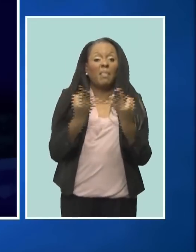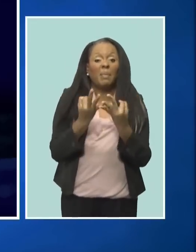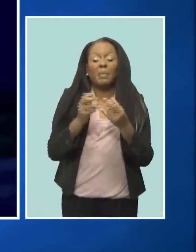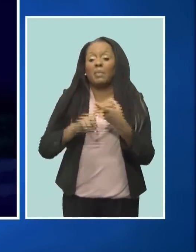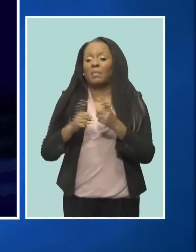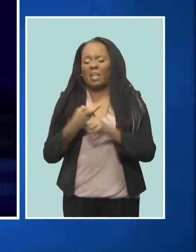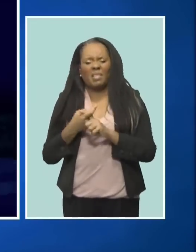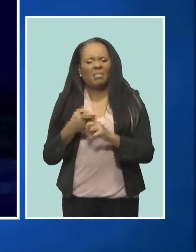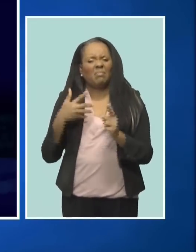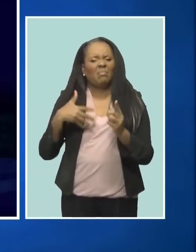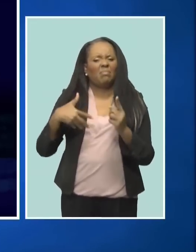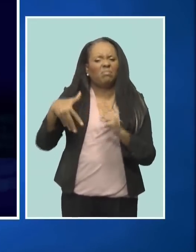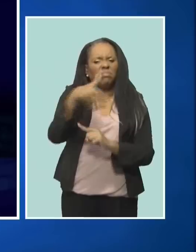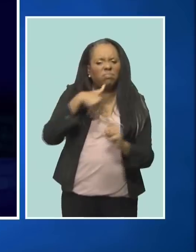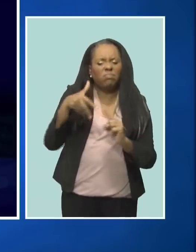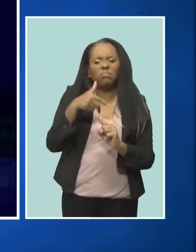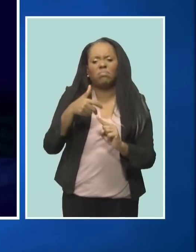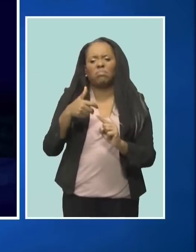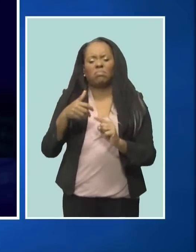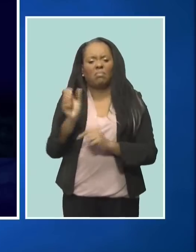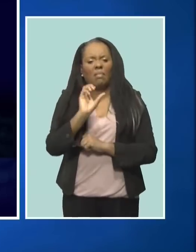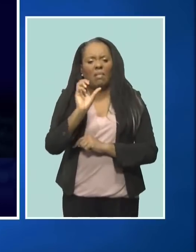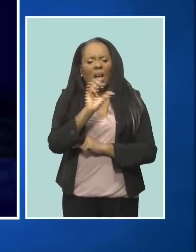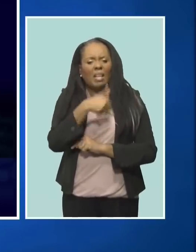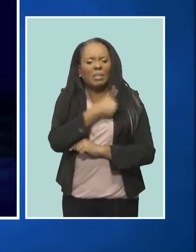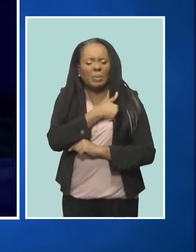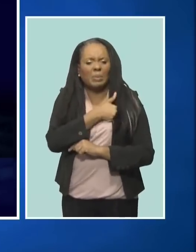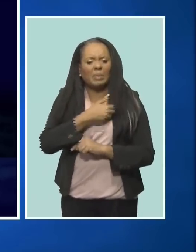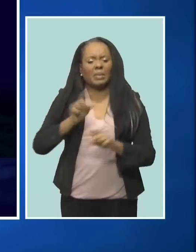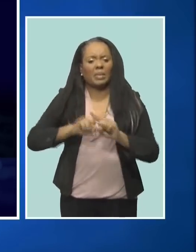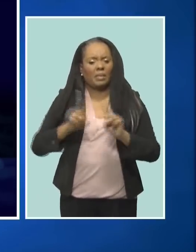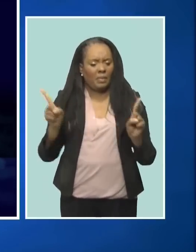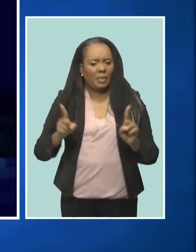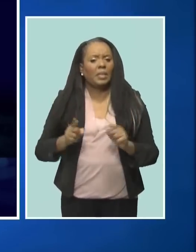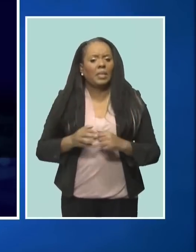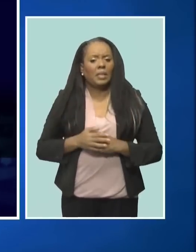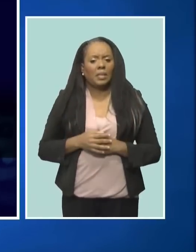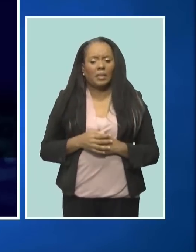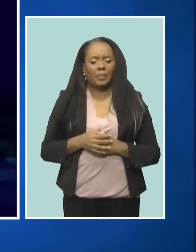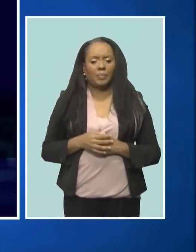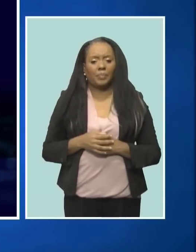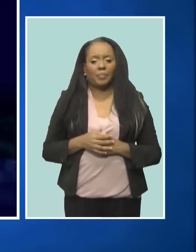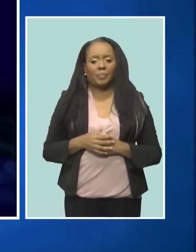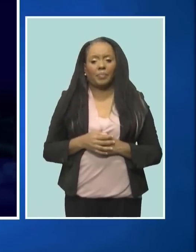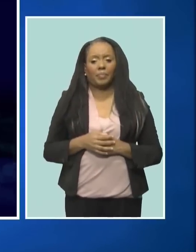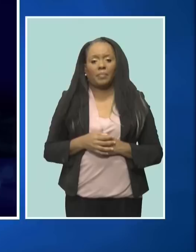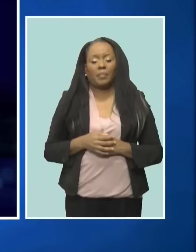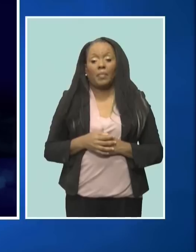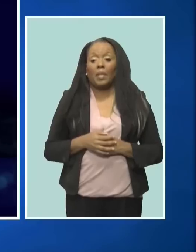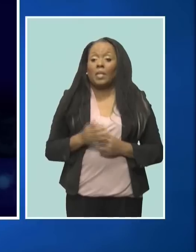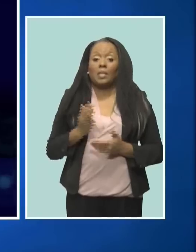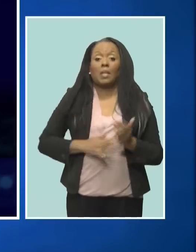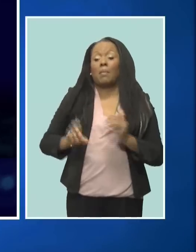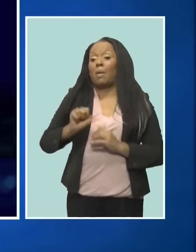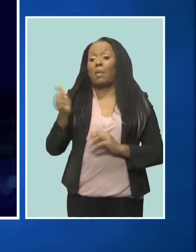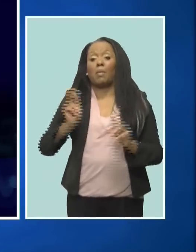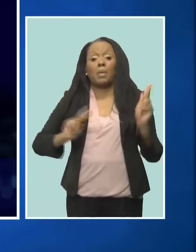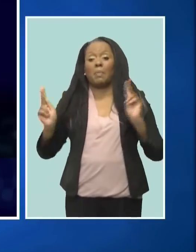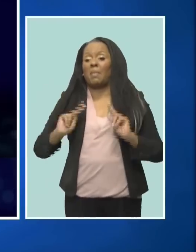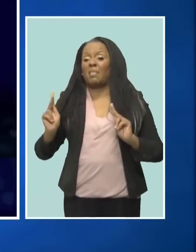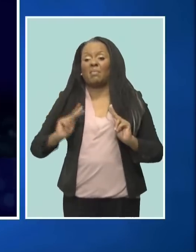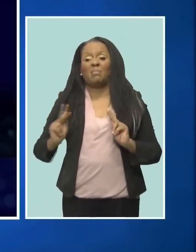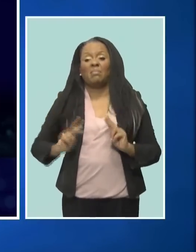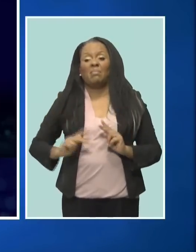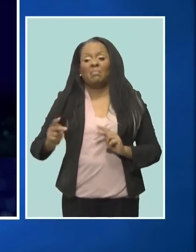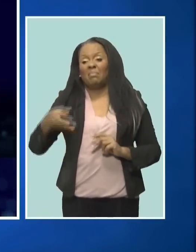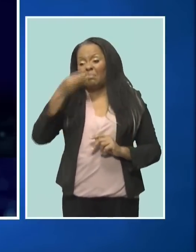that their attitudes are different. In some other quarters, it's like pulling teeth or getting people to